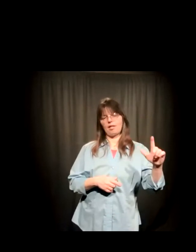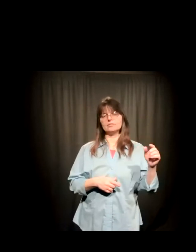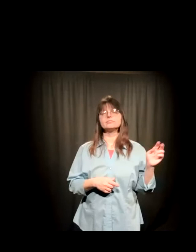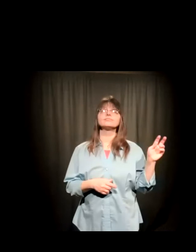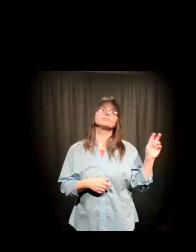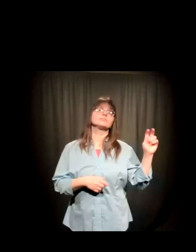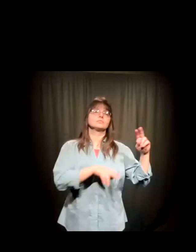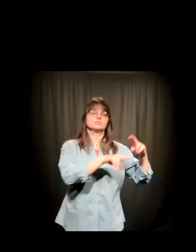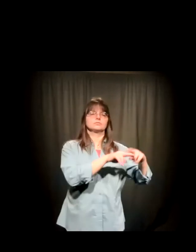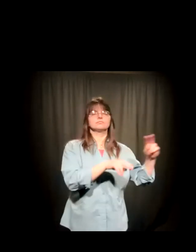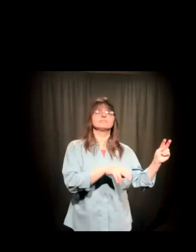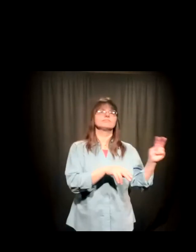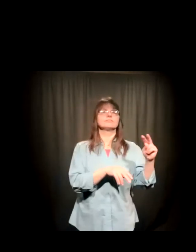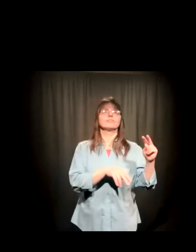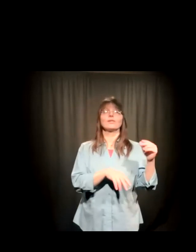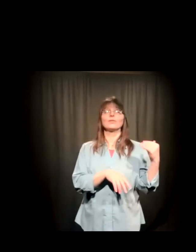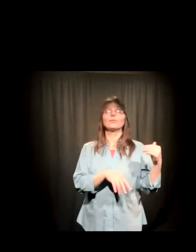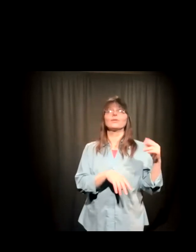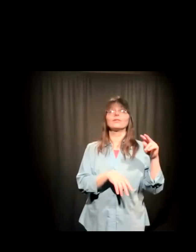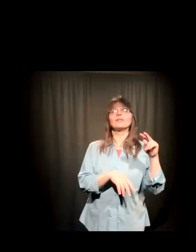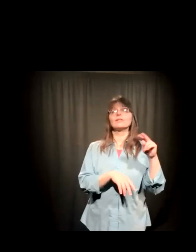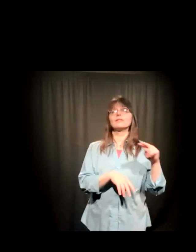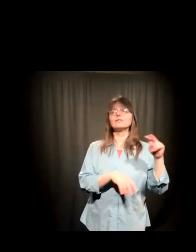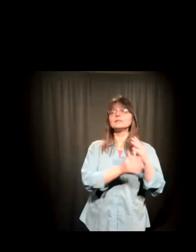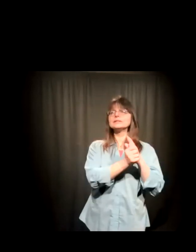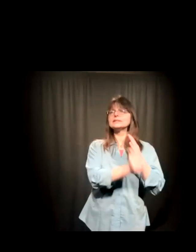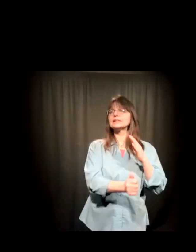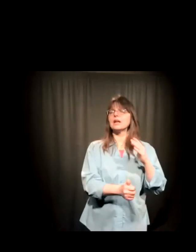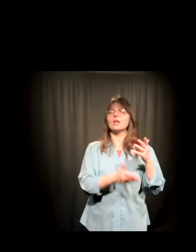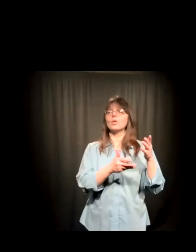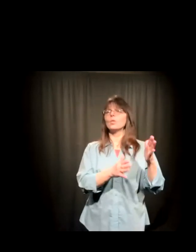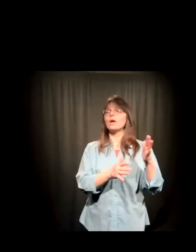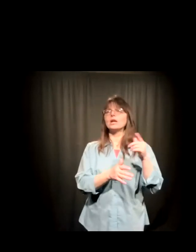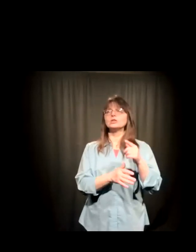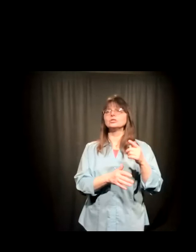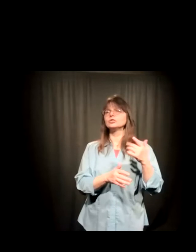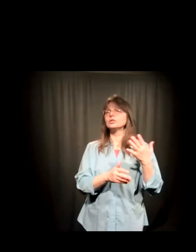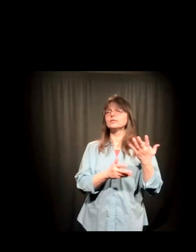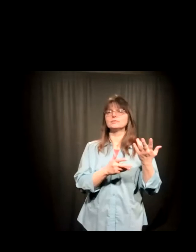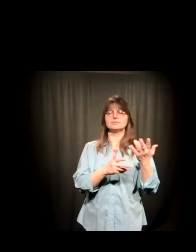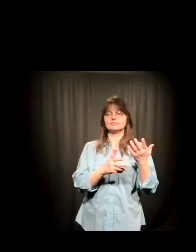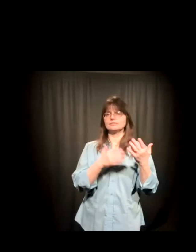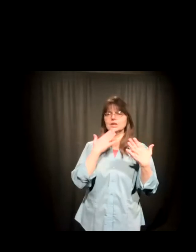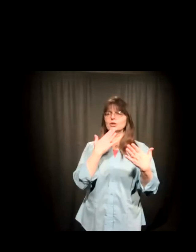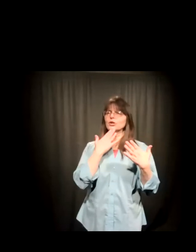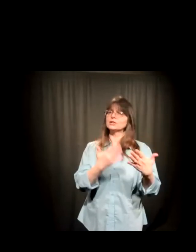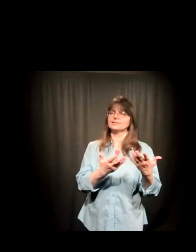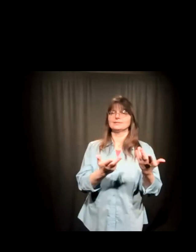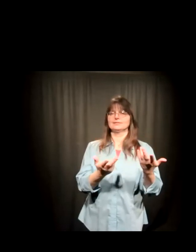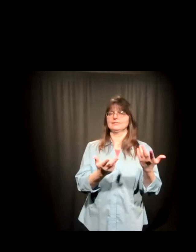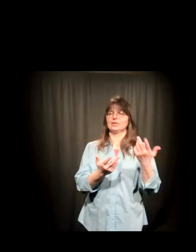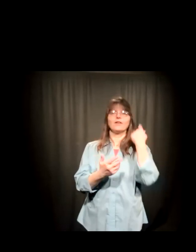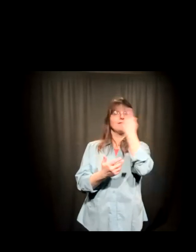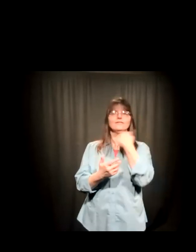Fuller immediately, her modesty, her skill, the way she overflowed with genuine goodness. Her face